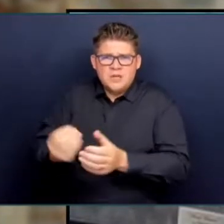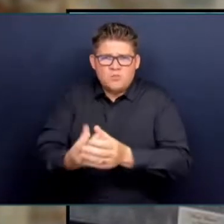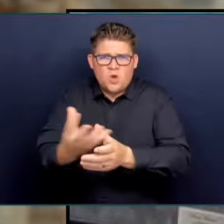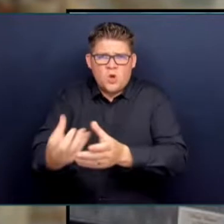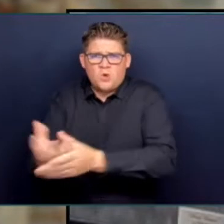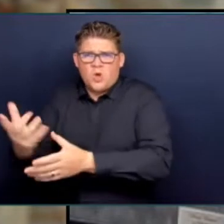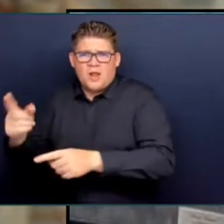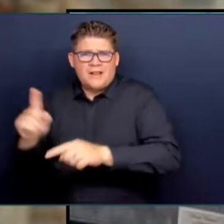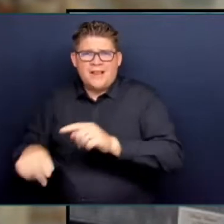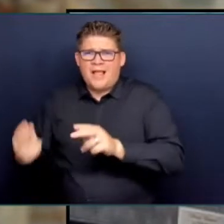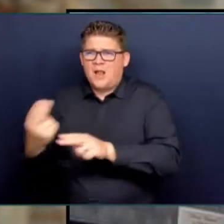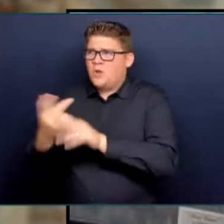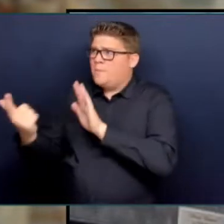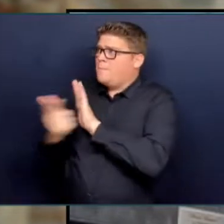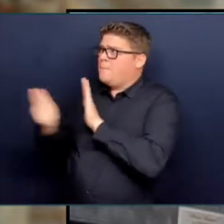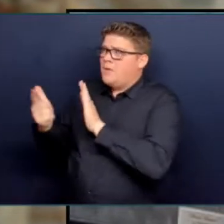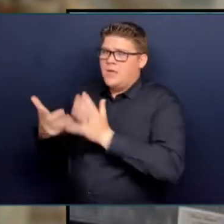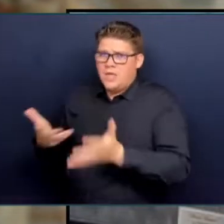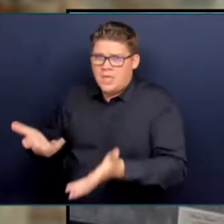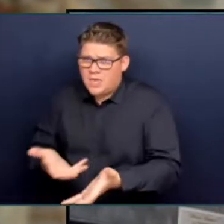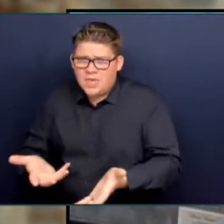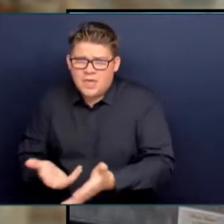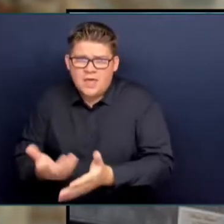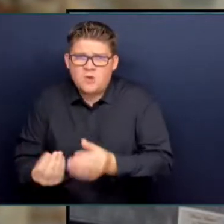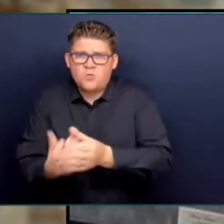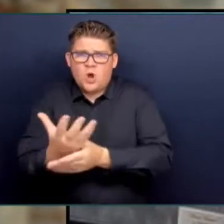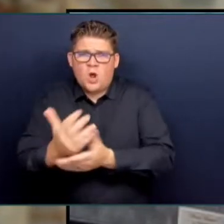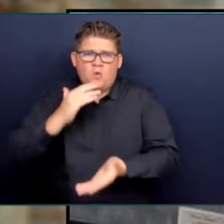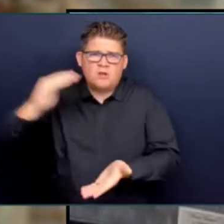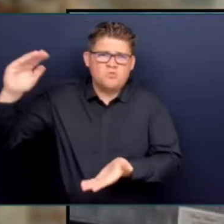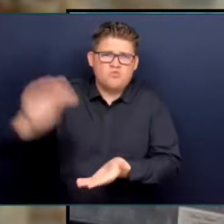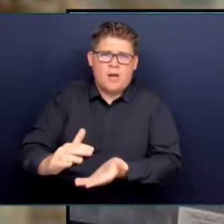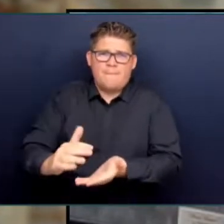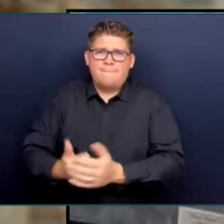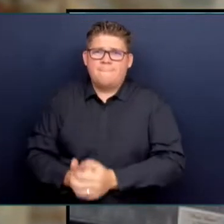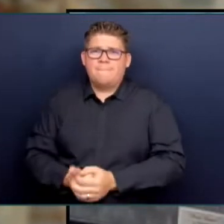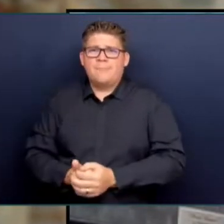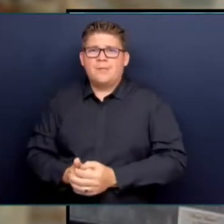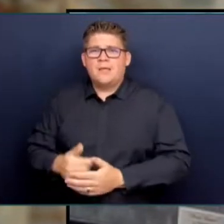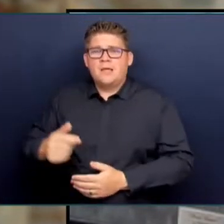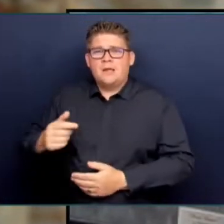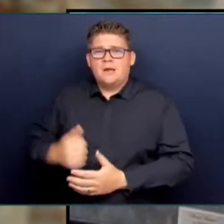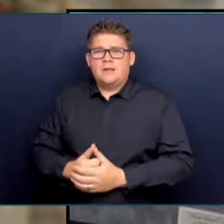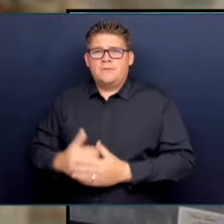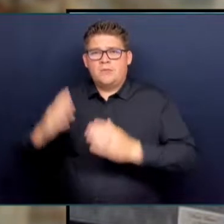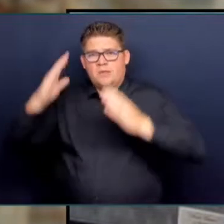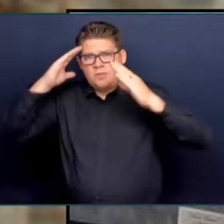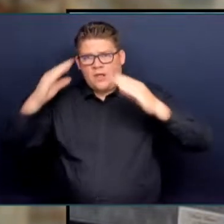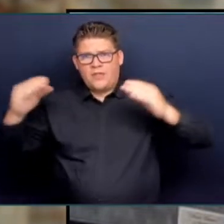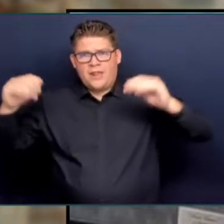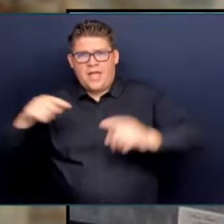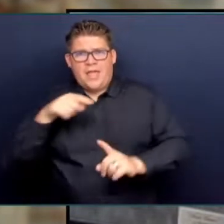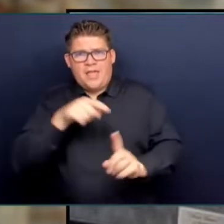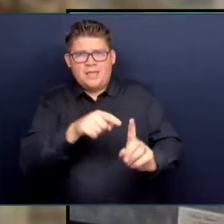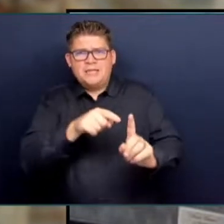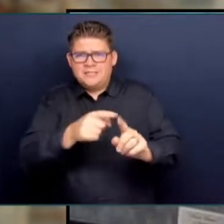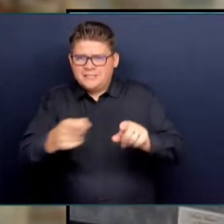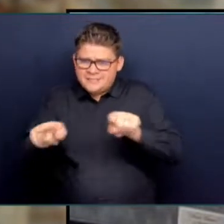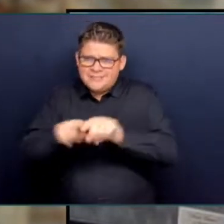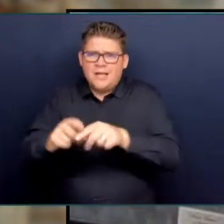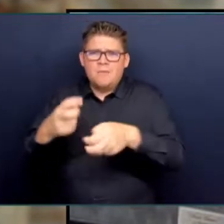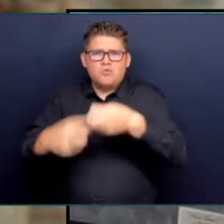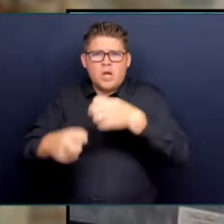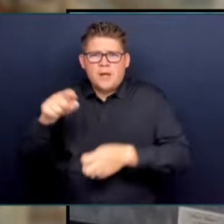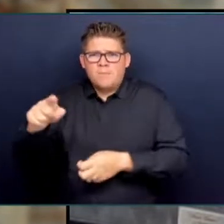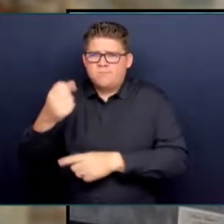the proposal has caused massive protests that have spread throughout Europe. Their governments predict that the policy means the